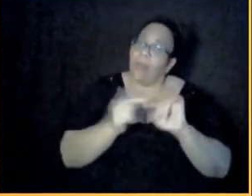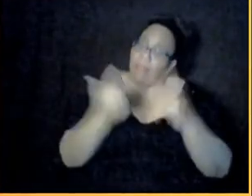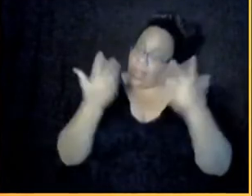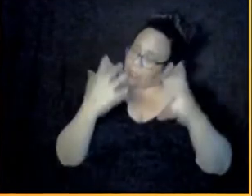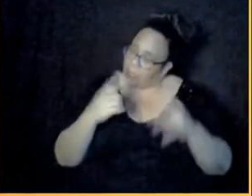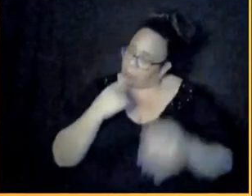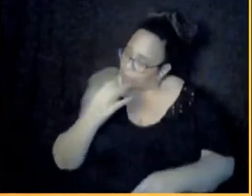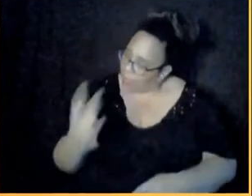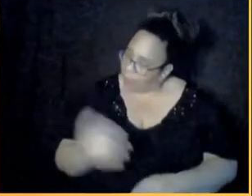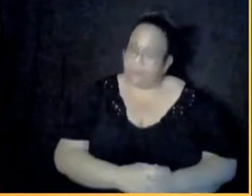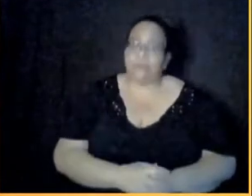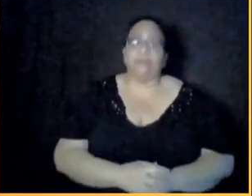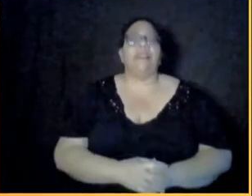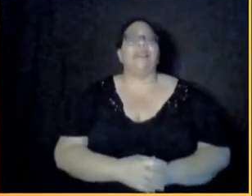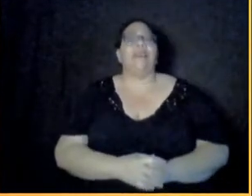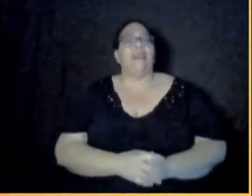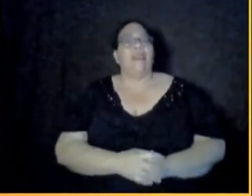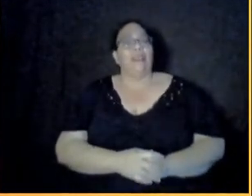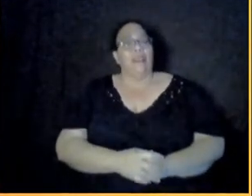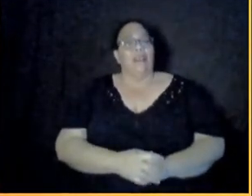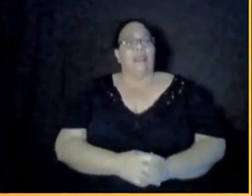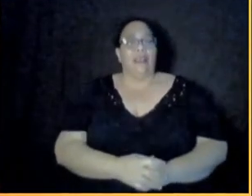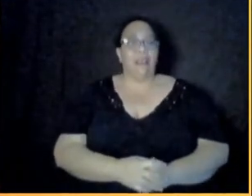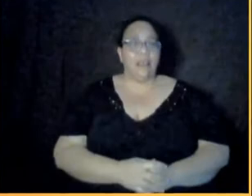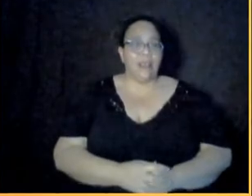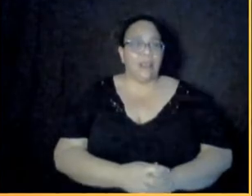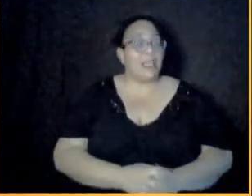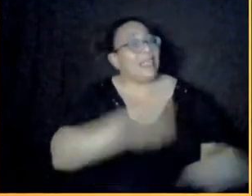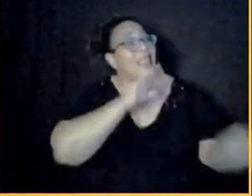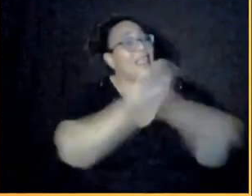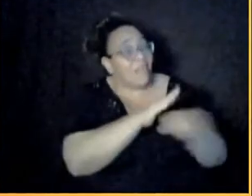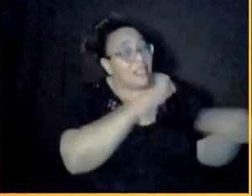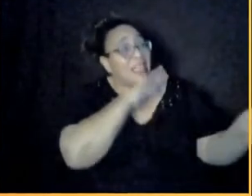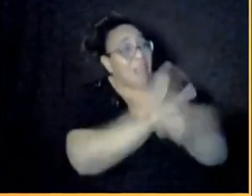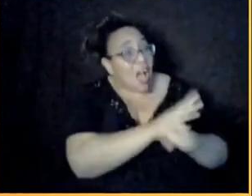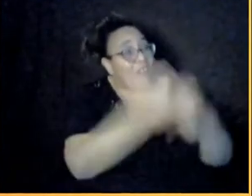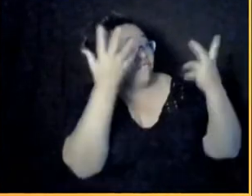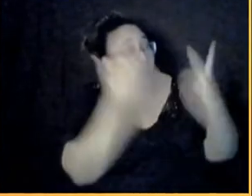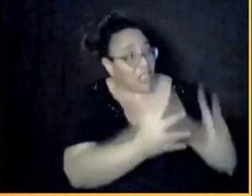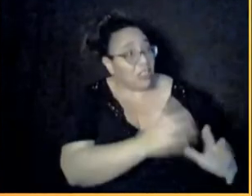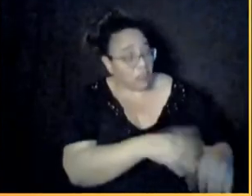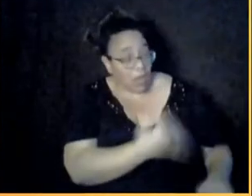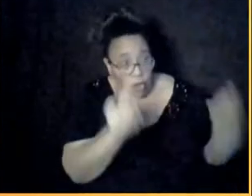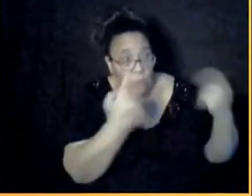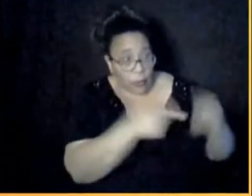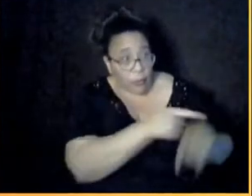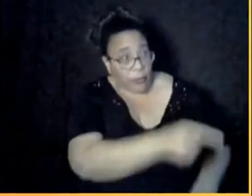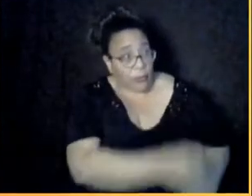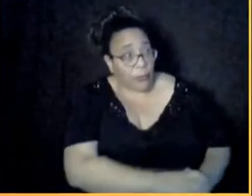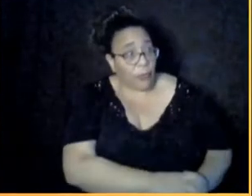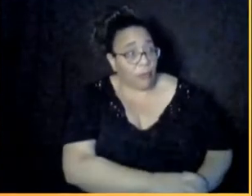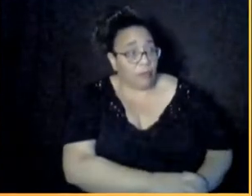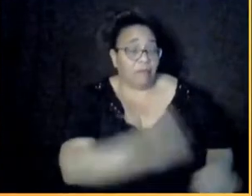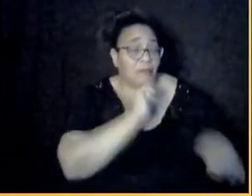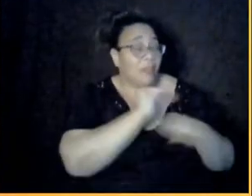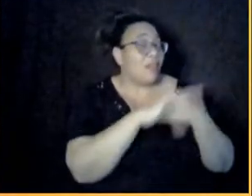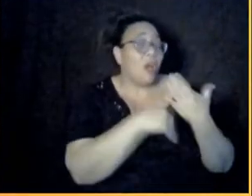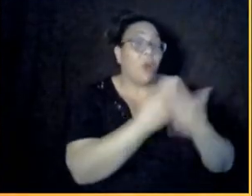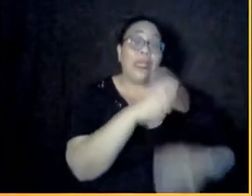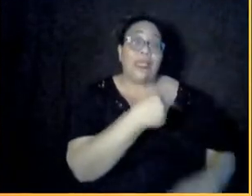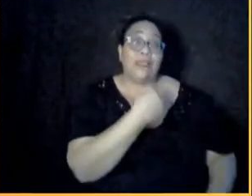I'm gonna get to enough is enough, I think, is all we should ever have to